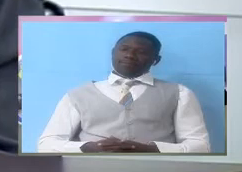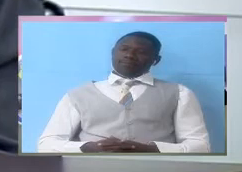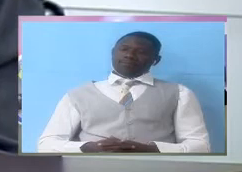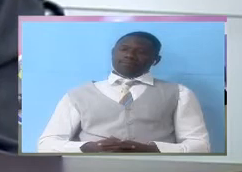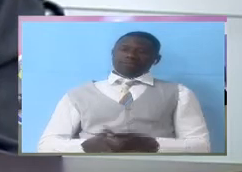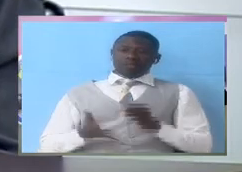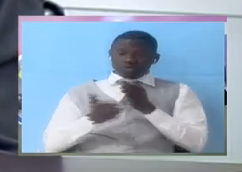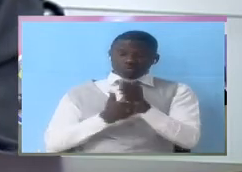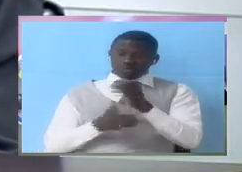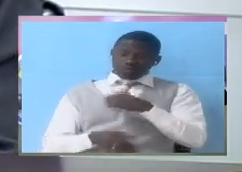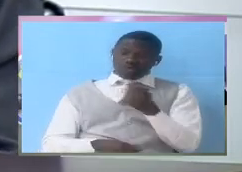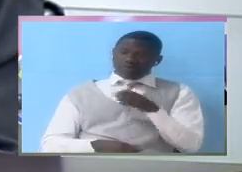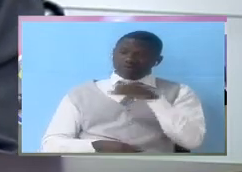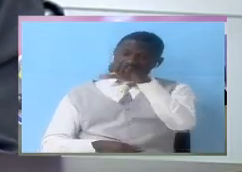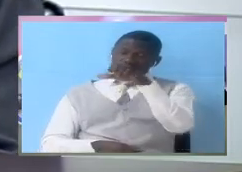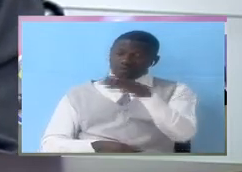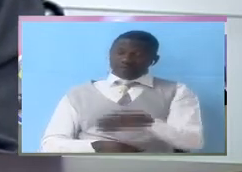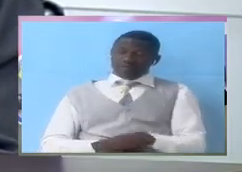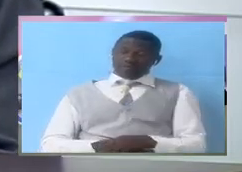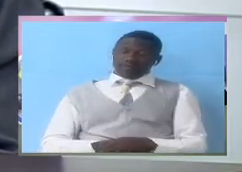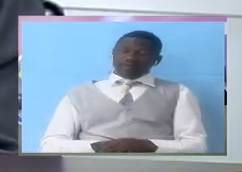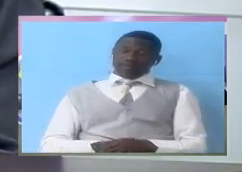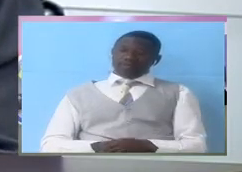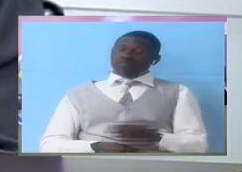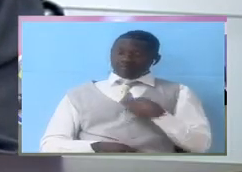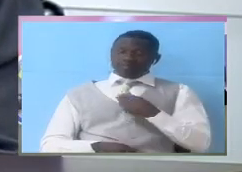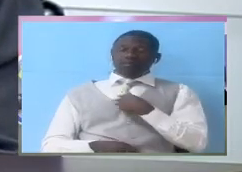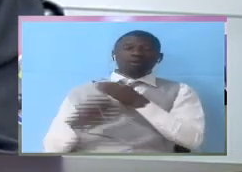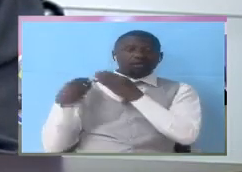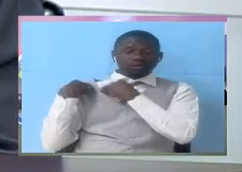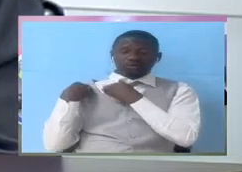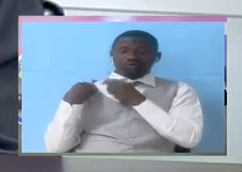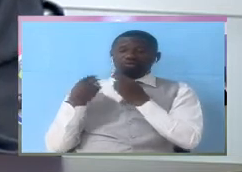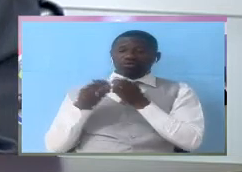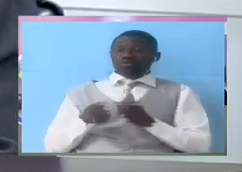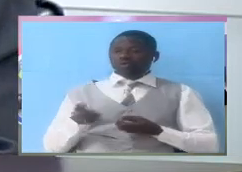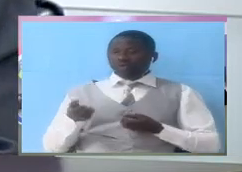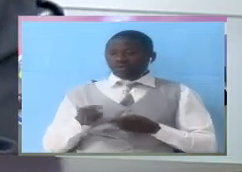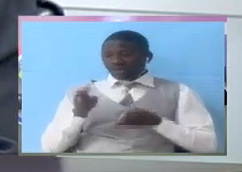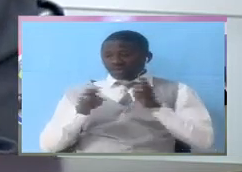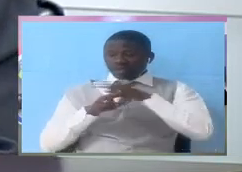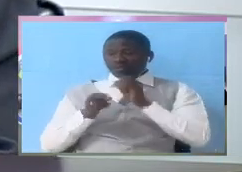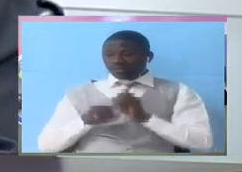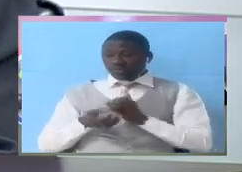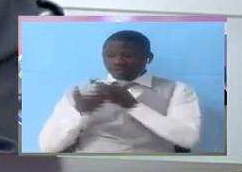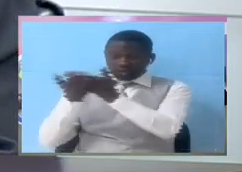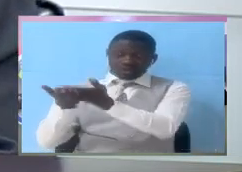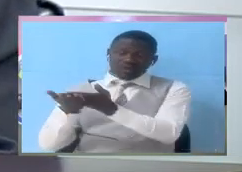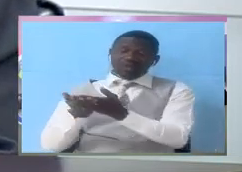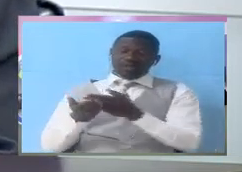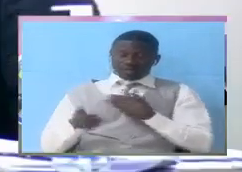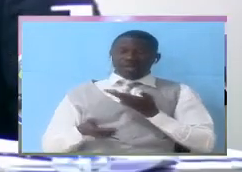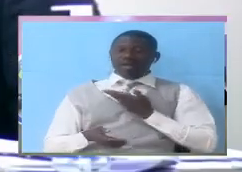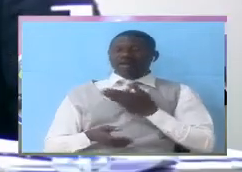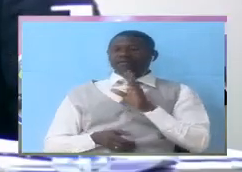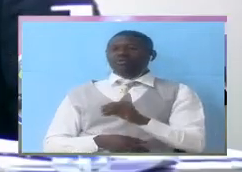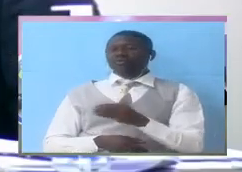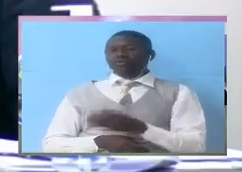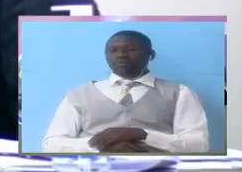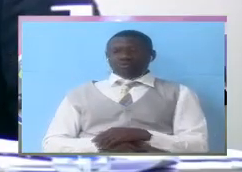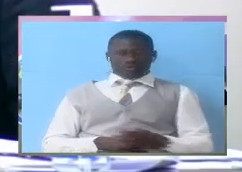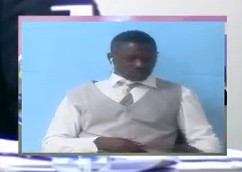True or false? It was my duty to submit reports, and I did. Sumali Gelon, Purma Agale report, you ate Defnako. But Mr.